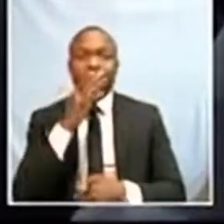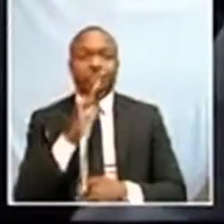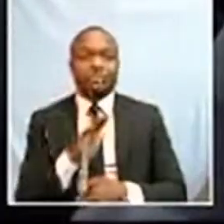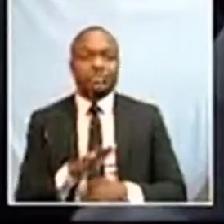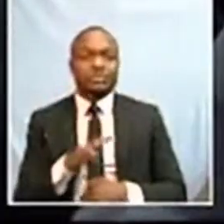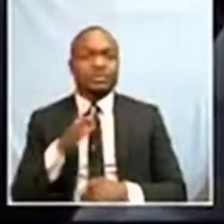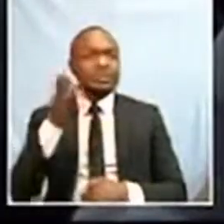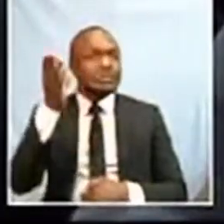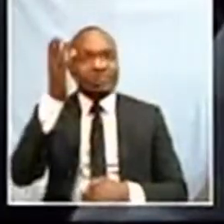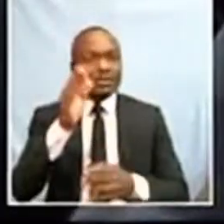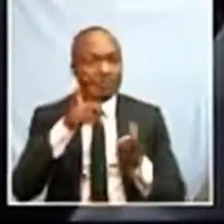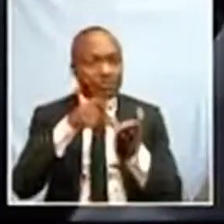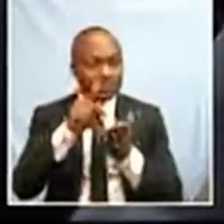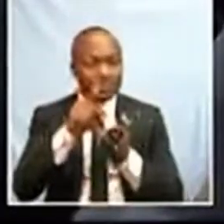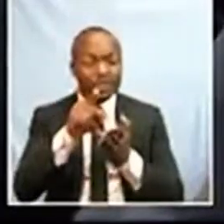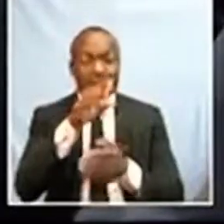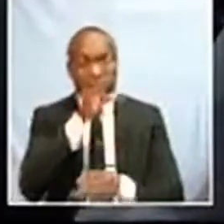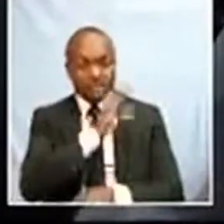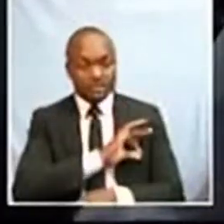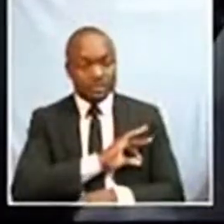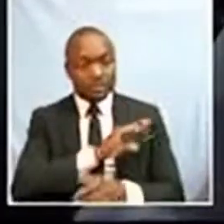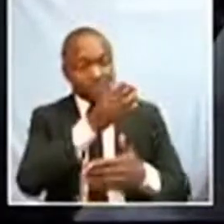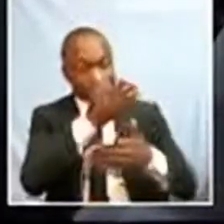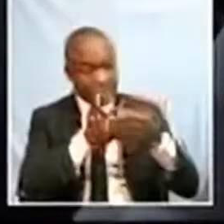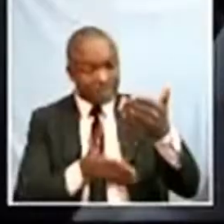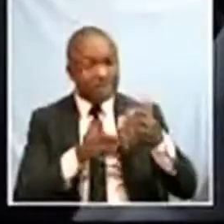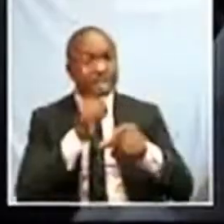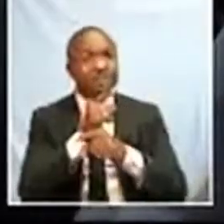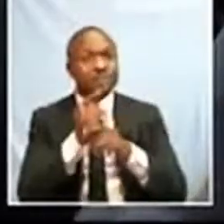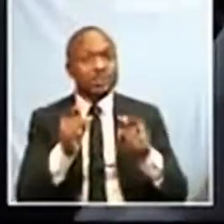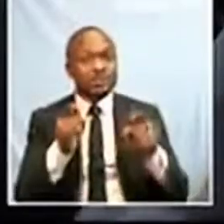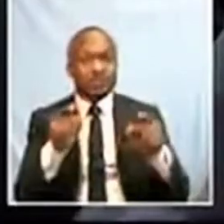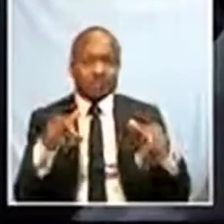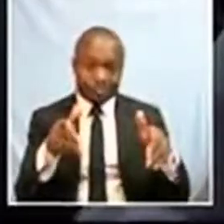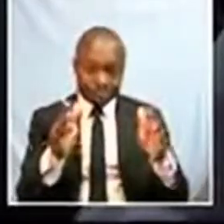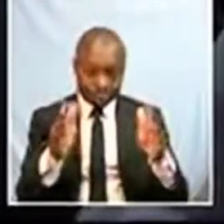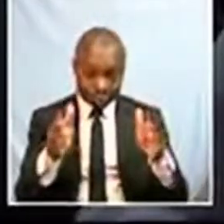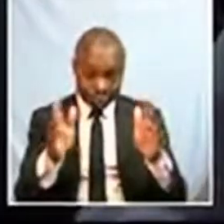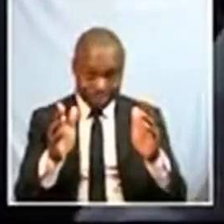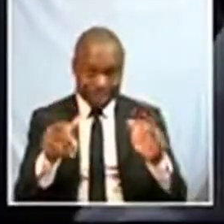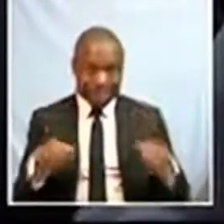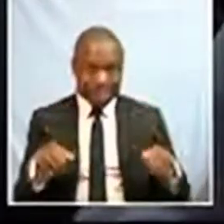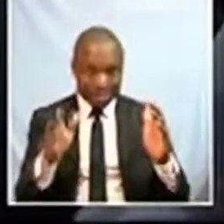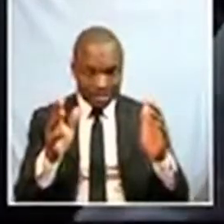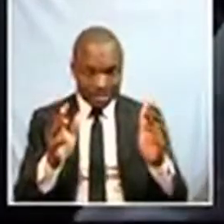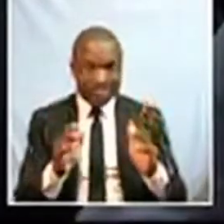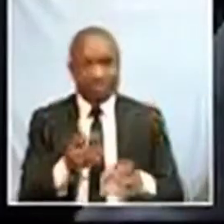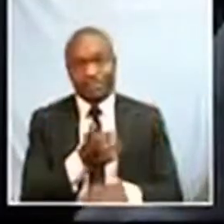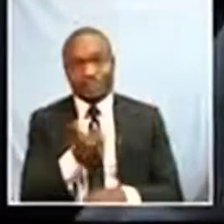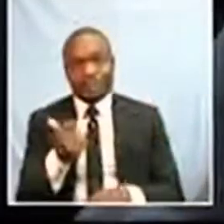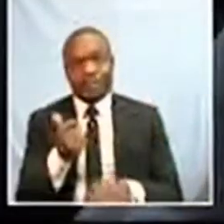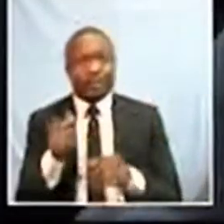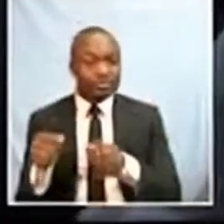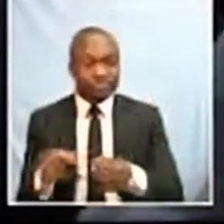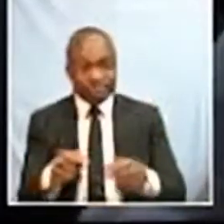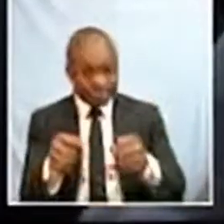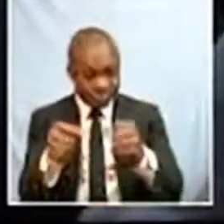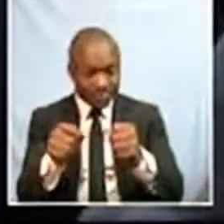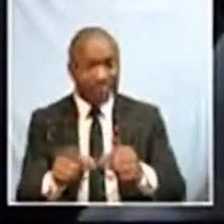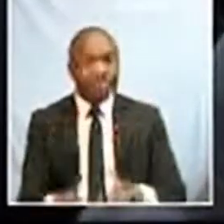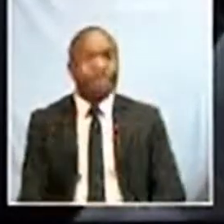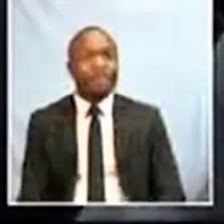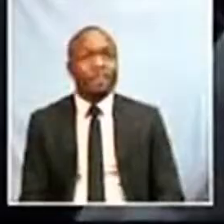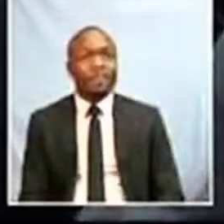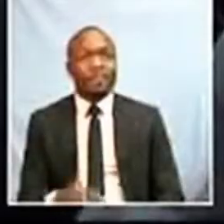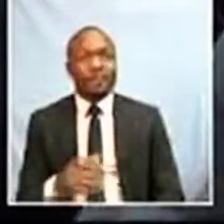Never paid salaries. These are just meager allowances. Anyway, another strategy that is